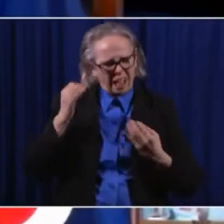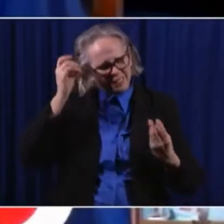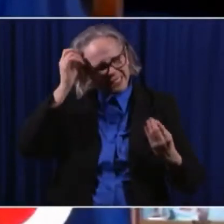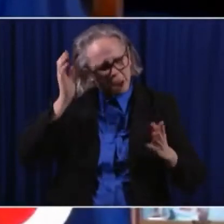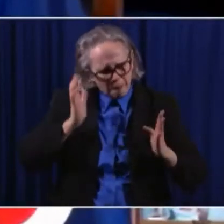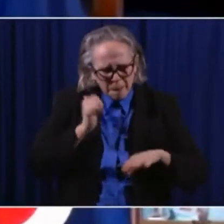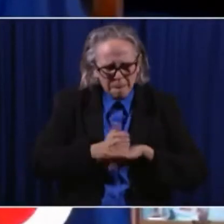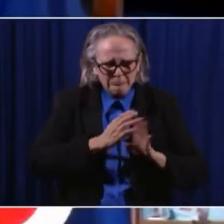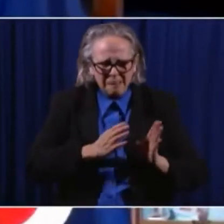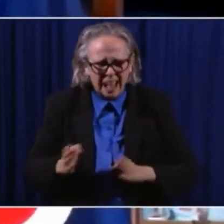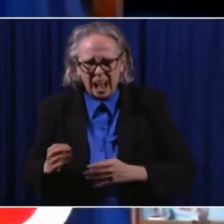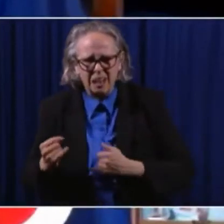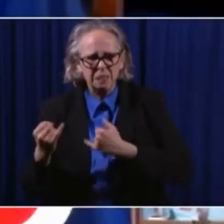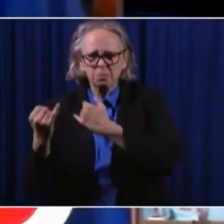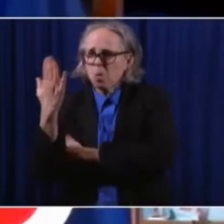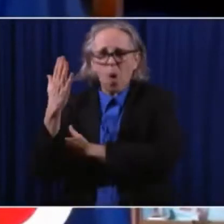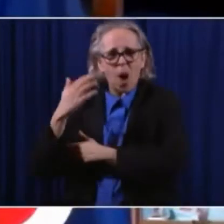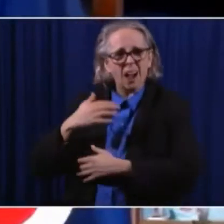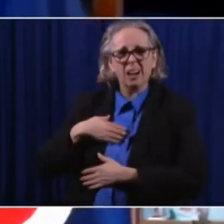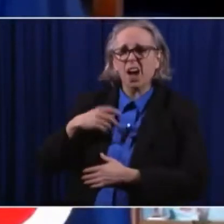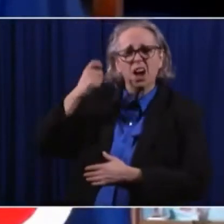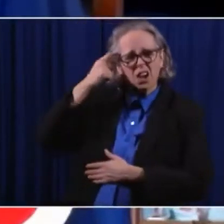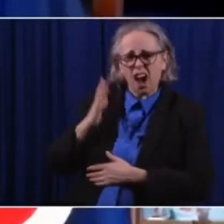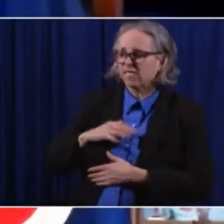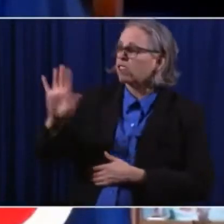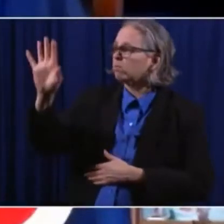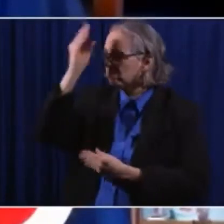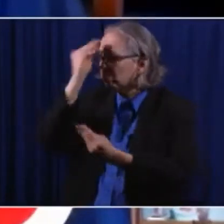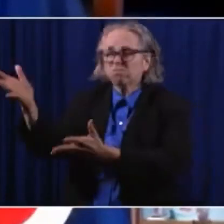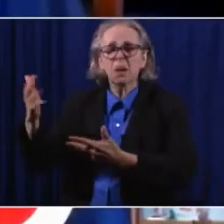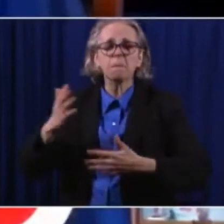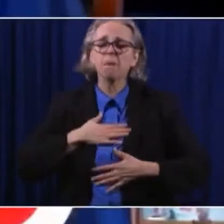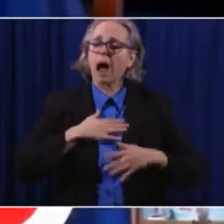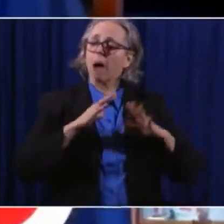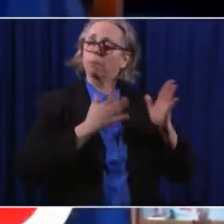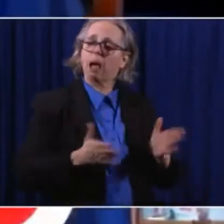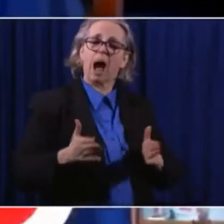our family plan is. On Sunday,